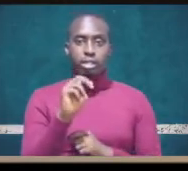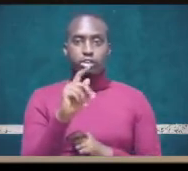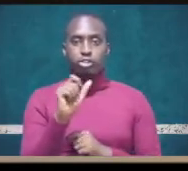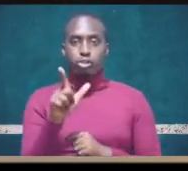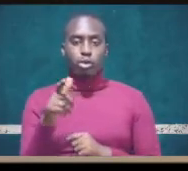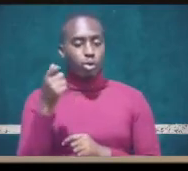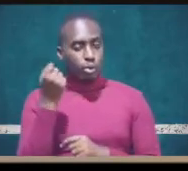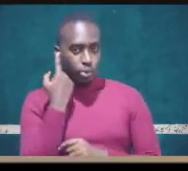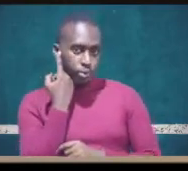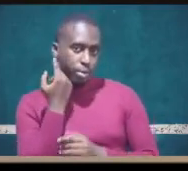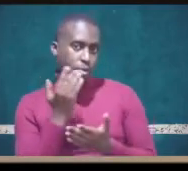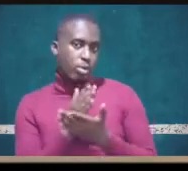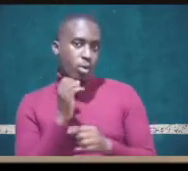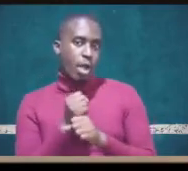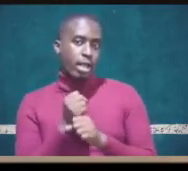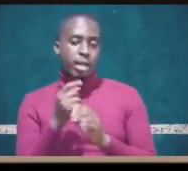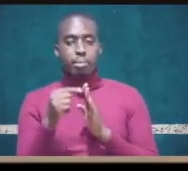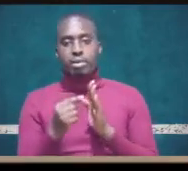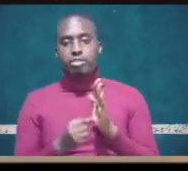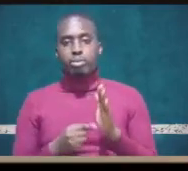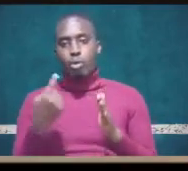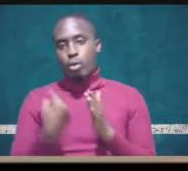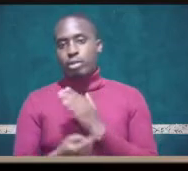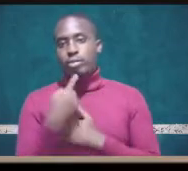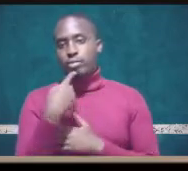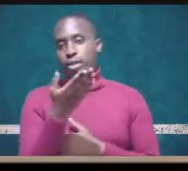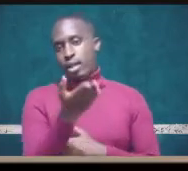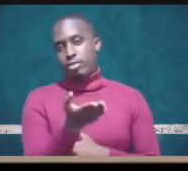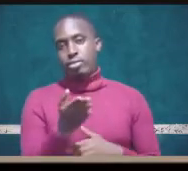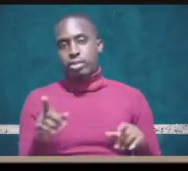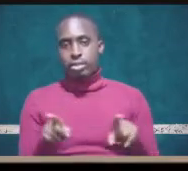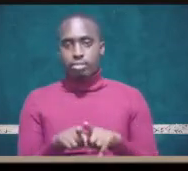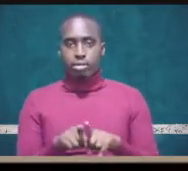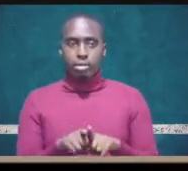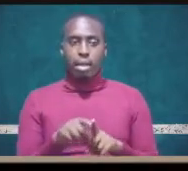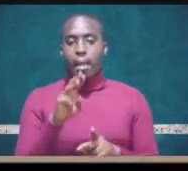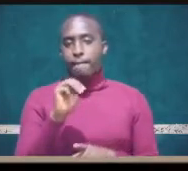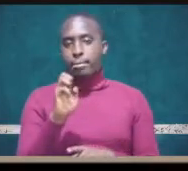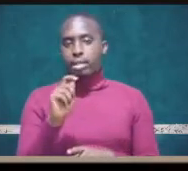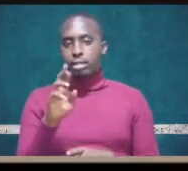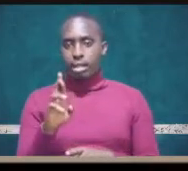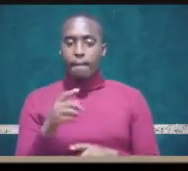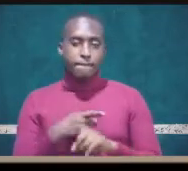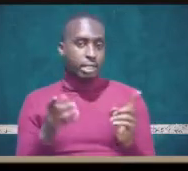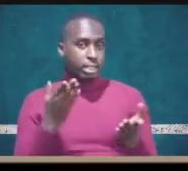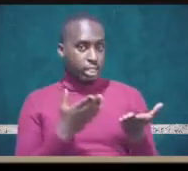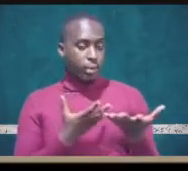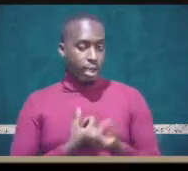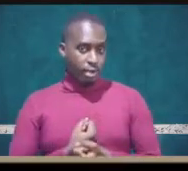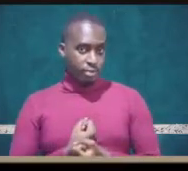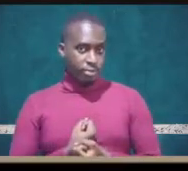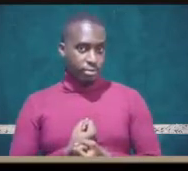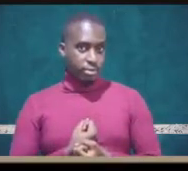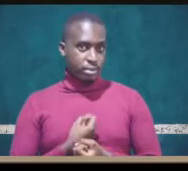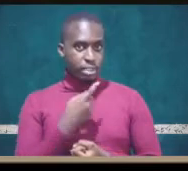you understand the working principle of what we are saying here as the potentiometer. But now here we have